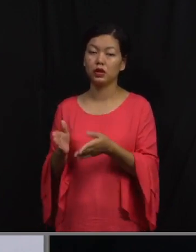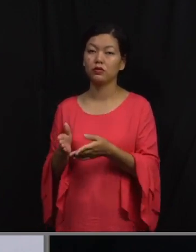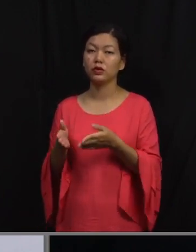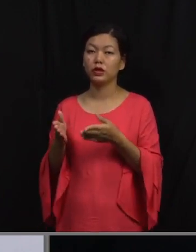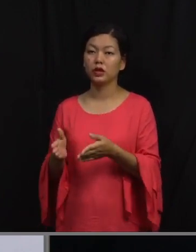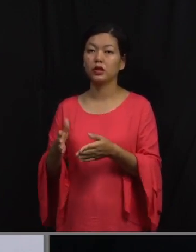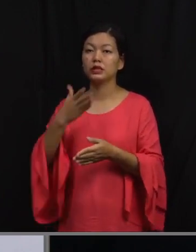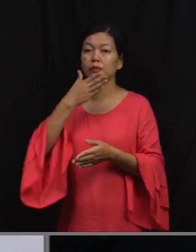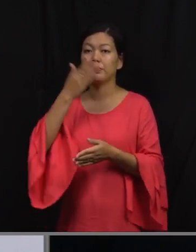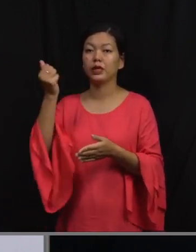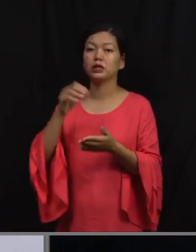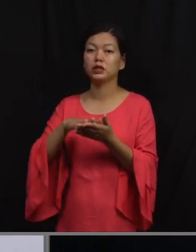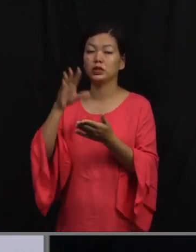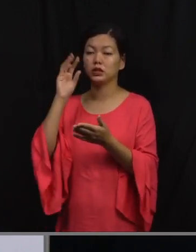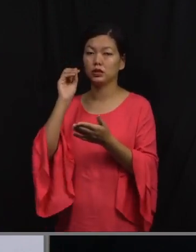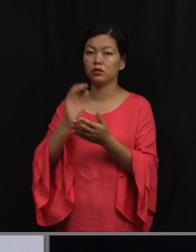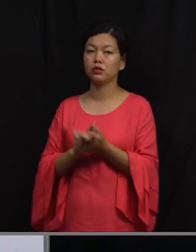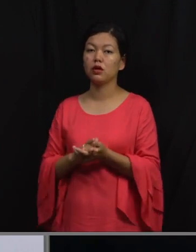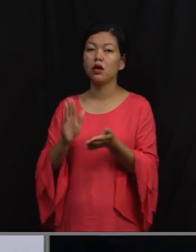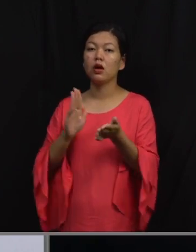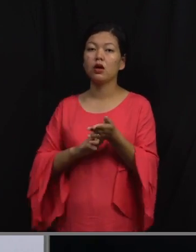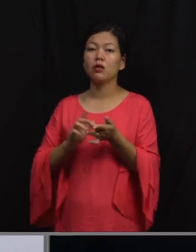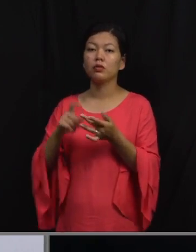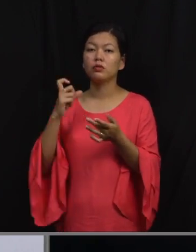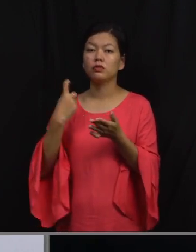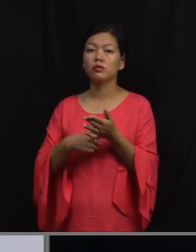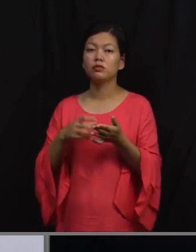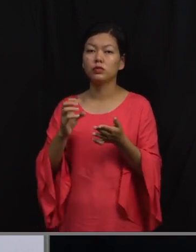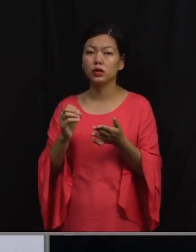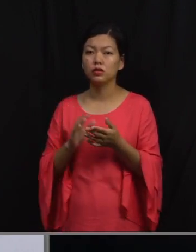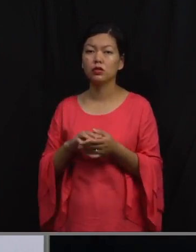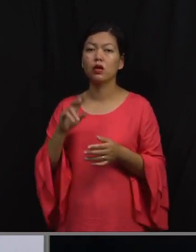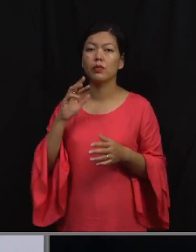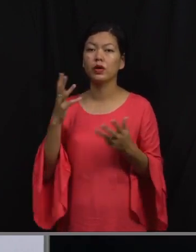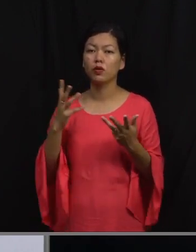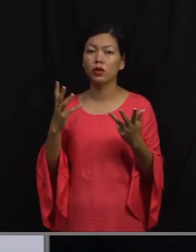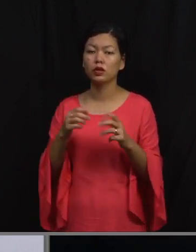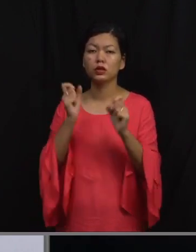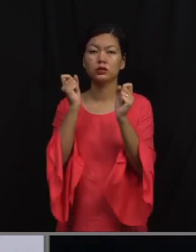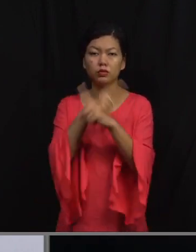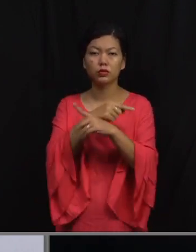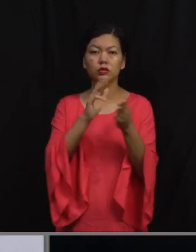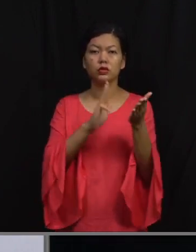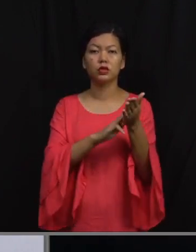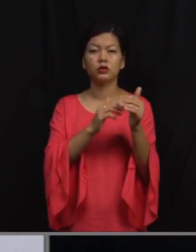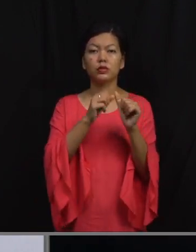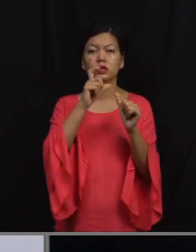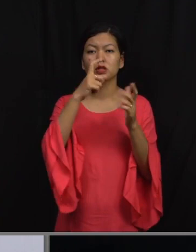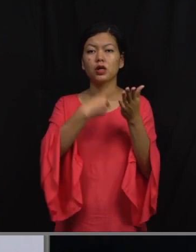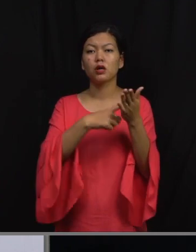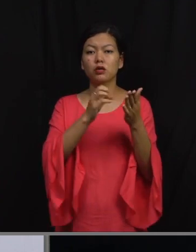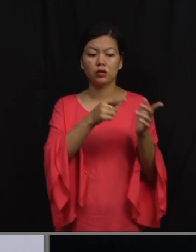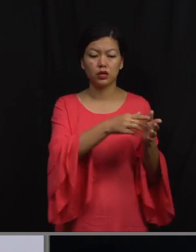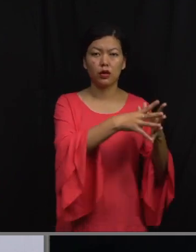microscopic domain. So as the name suggests, micro, right? Micro, it is opposite to macro. Micro means small, right?